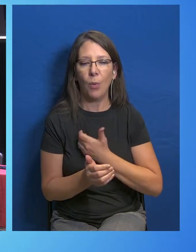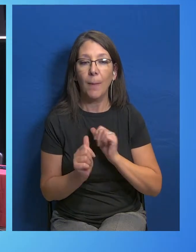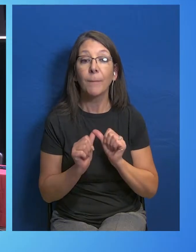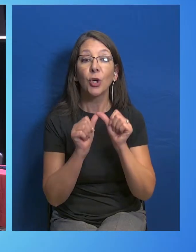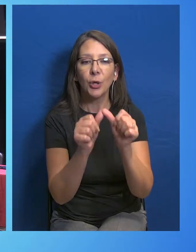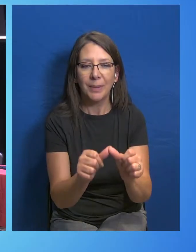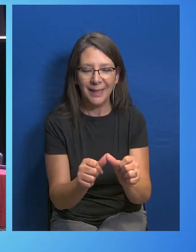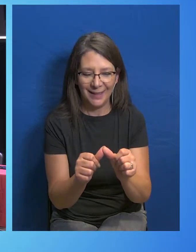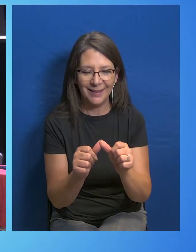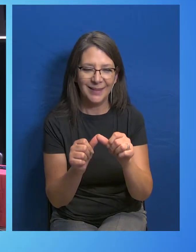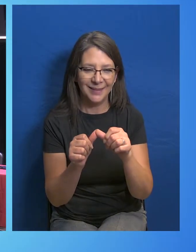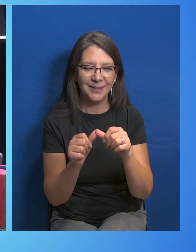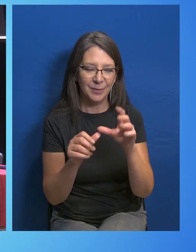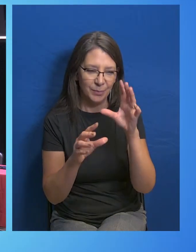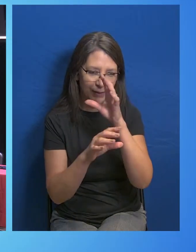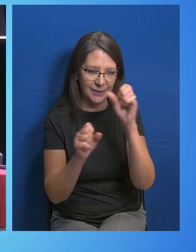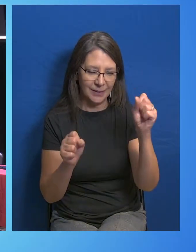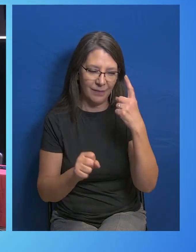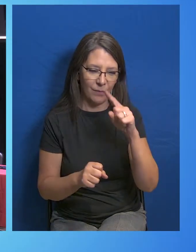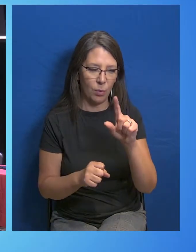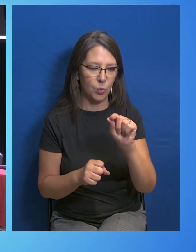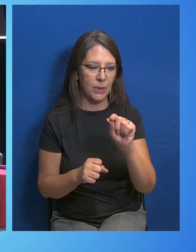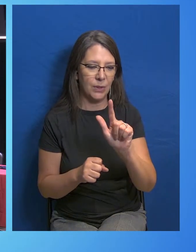year 2026.